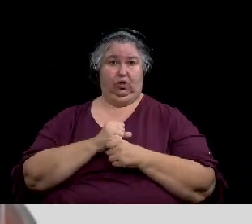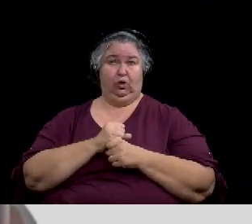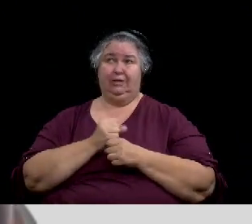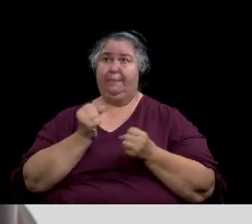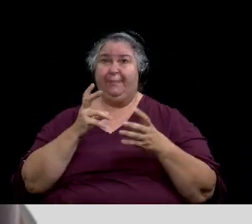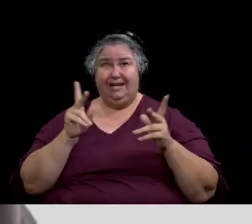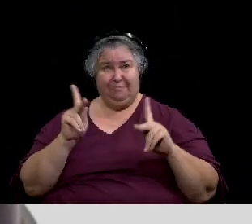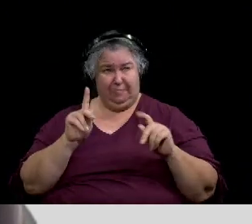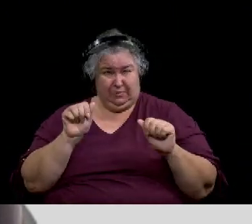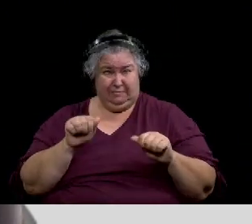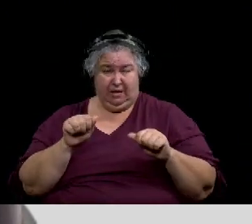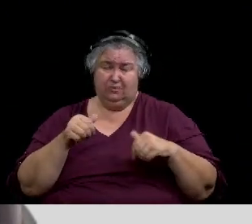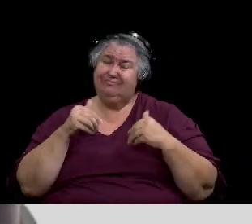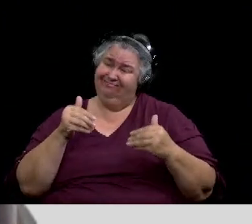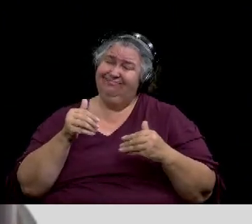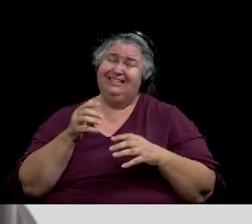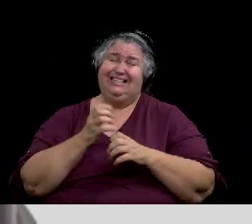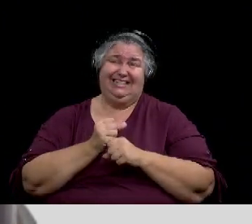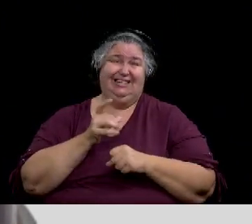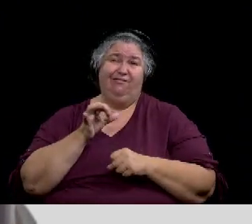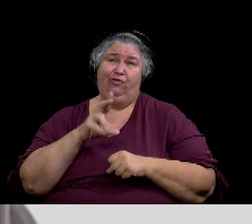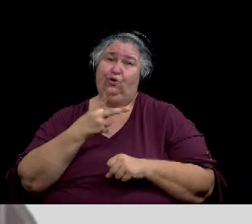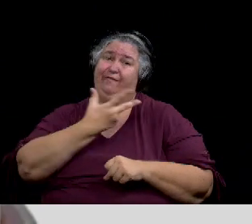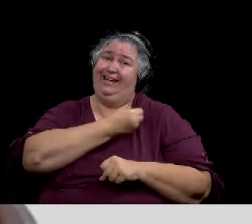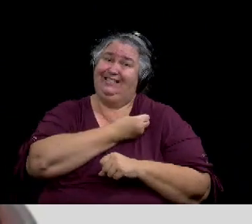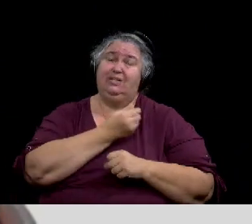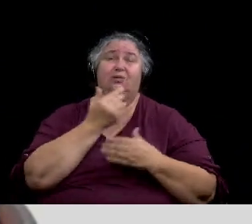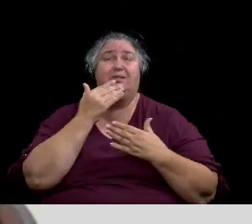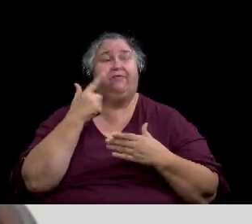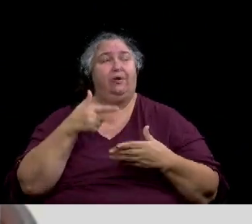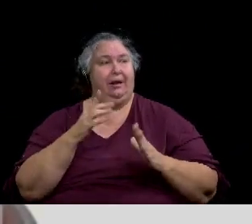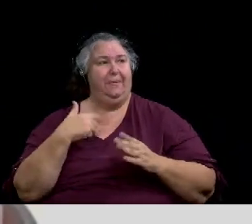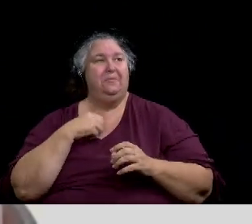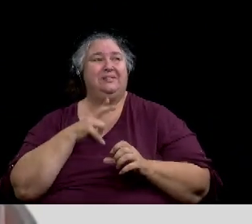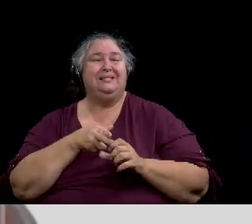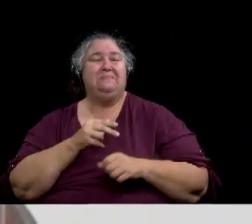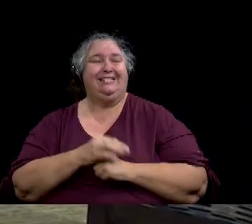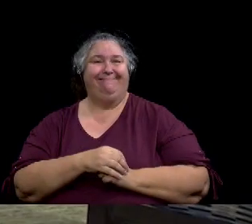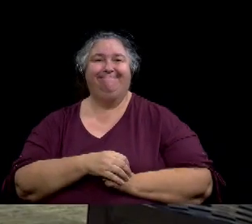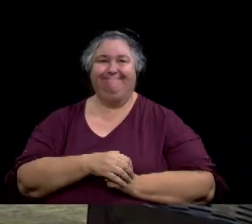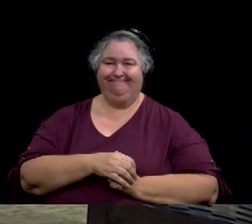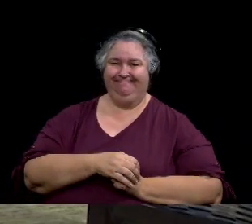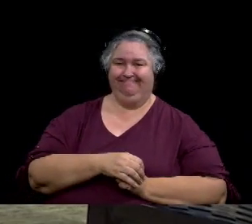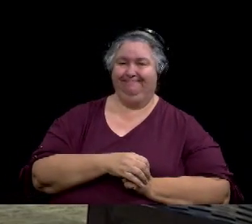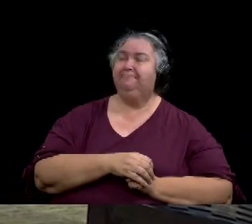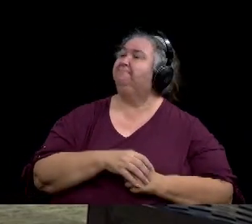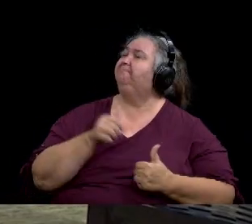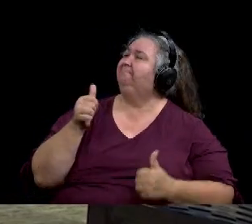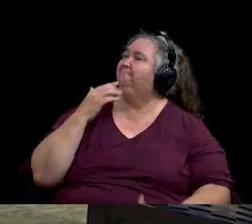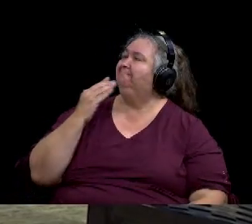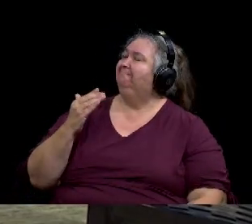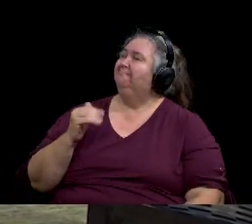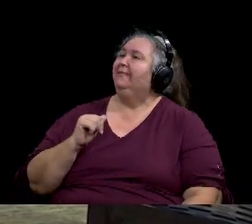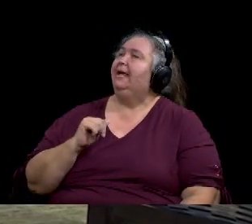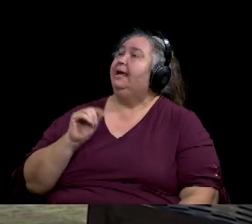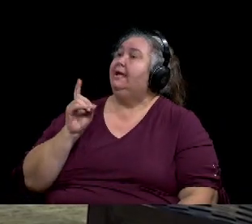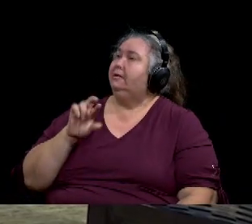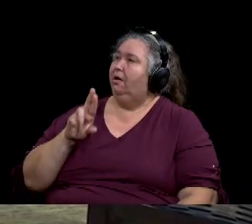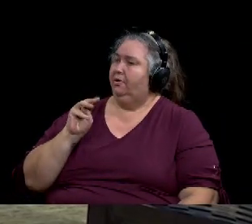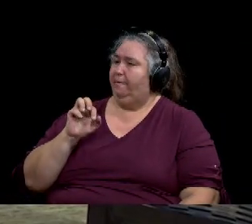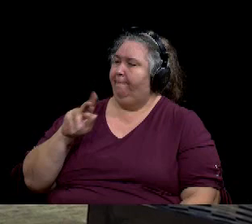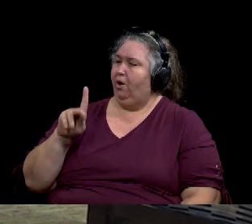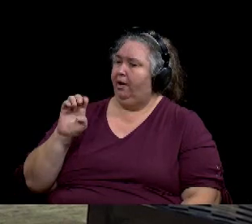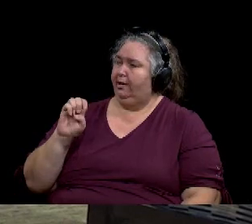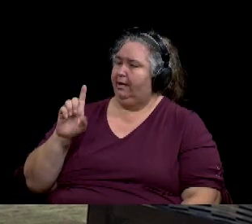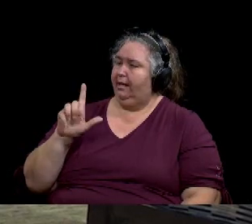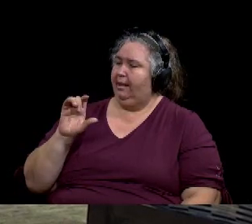people as possible get the flu vaccine. So again, thank you for allowing me to participate. Great, thank you. Dr. Mark Eliason from